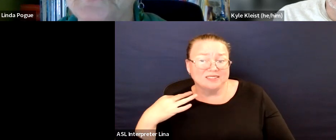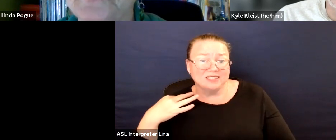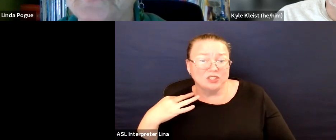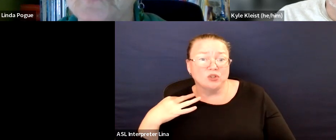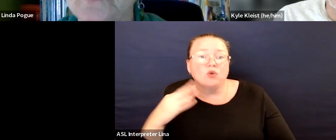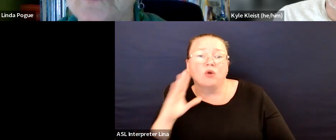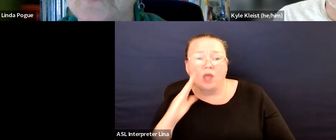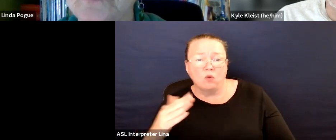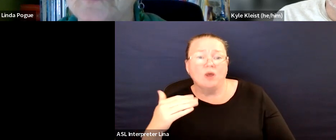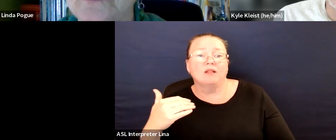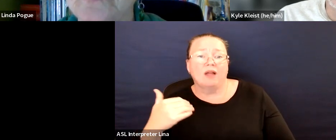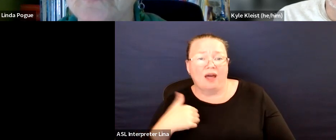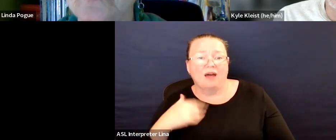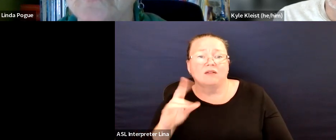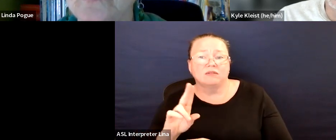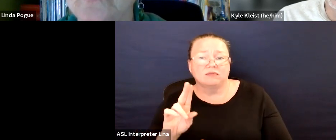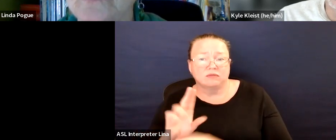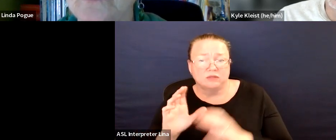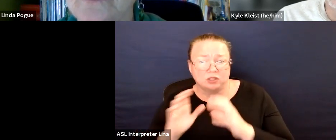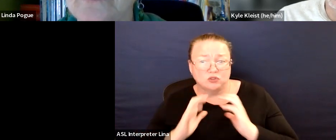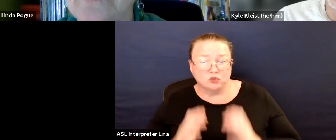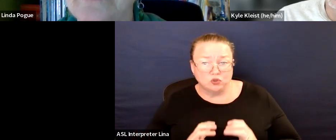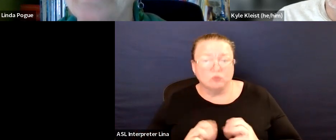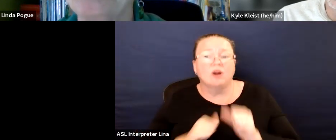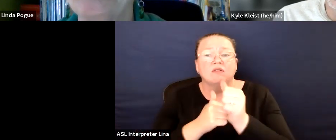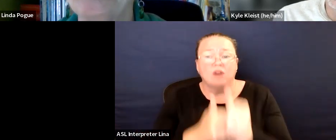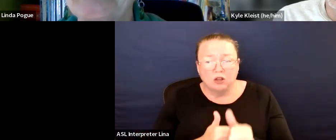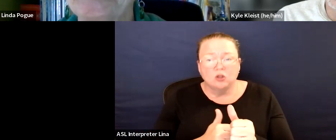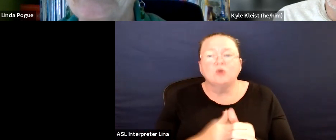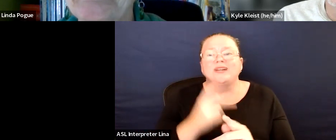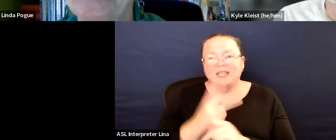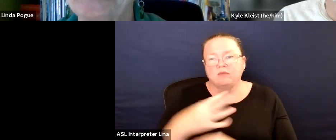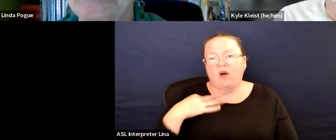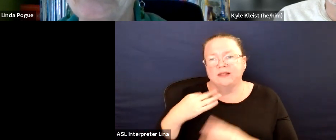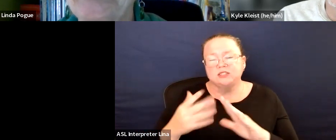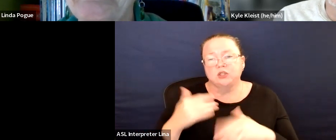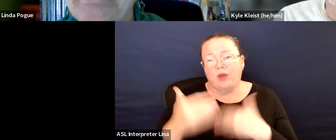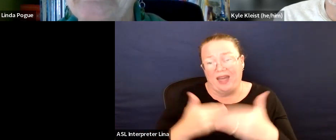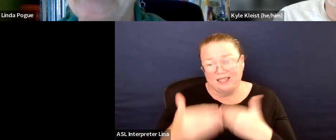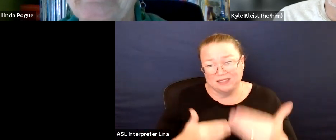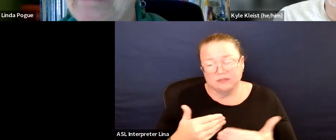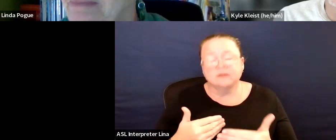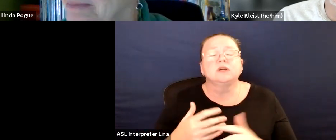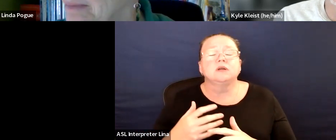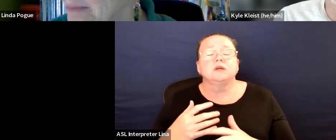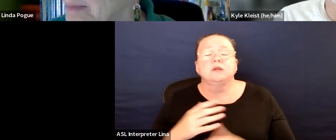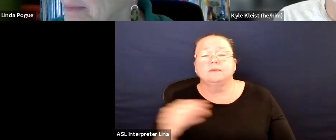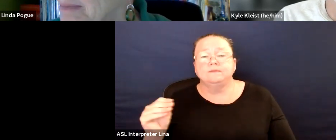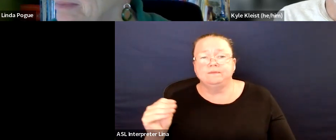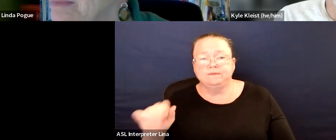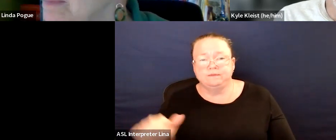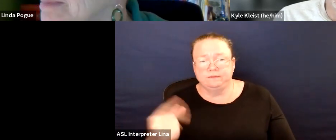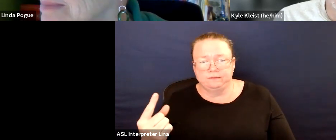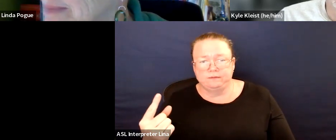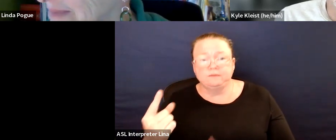they'll have consumers following through to keep the volunteer active. And Mm, then we have another